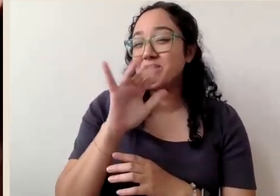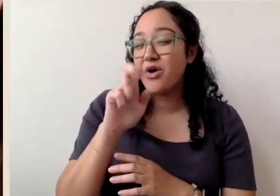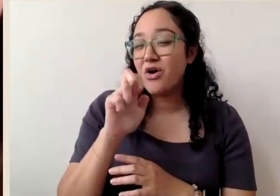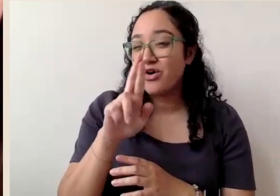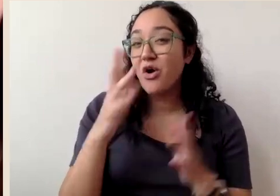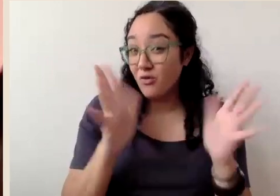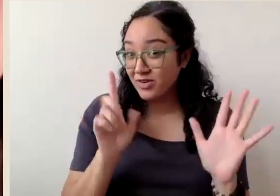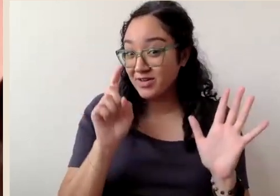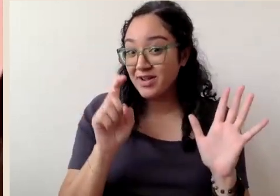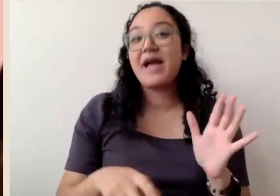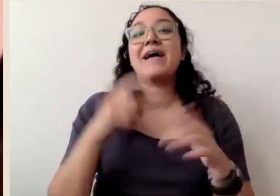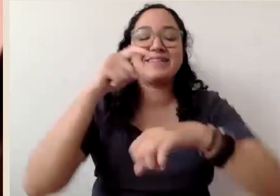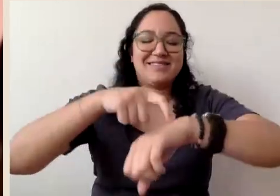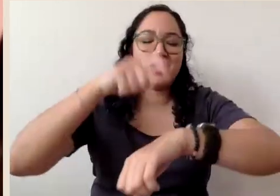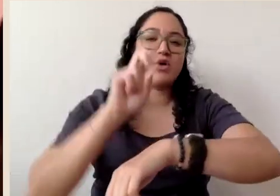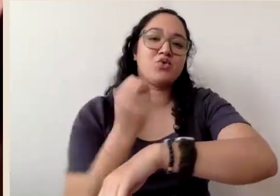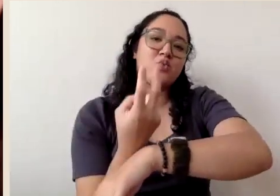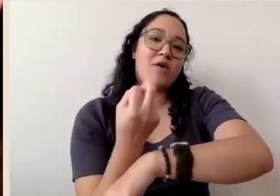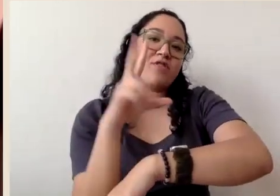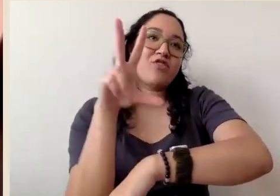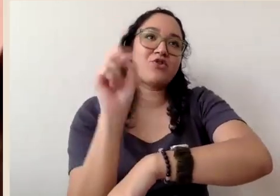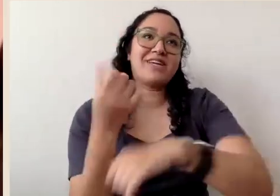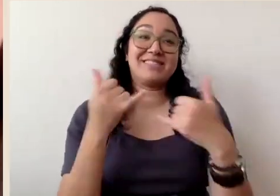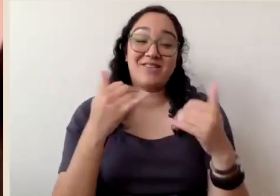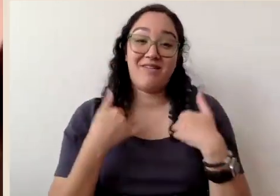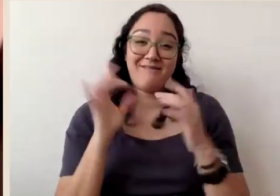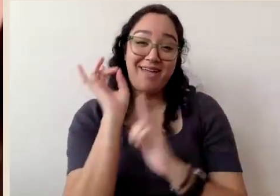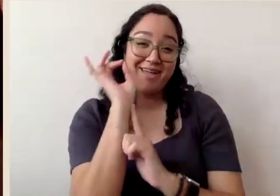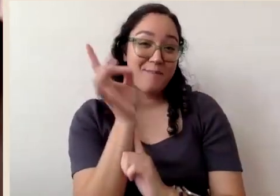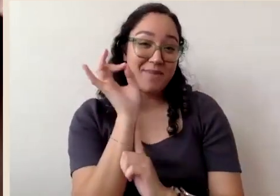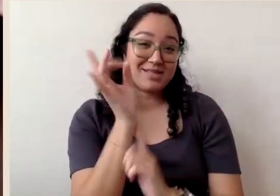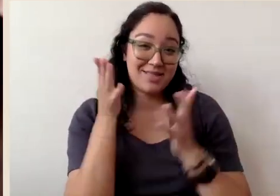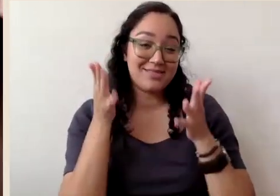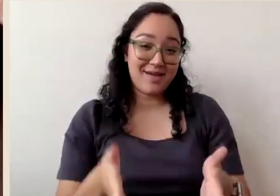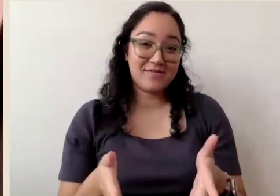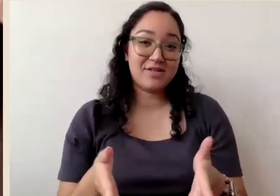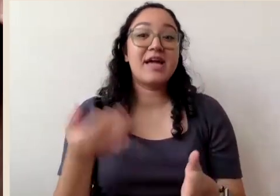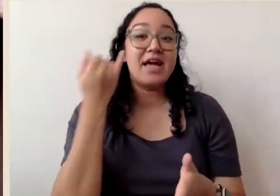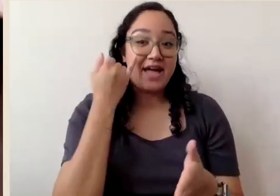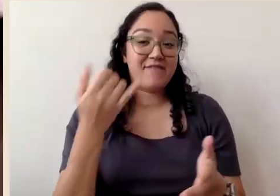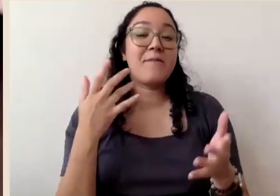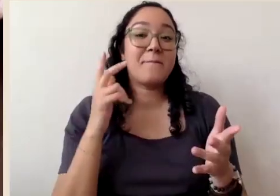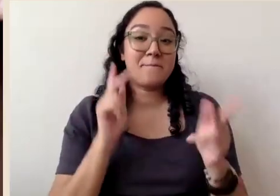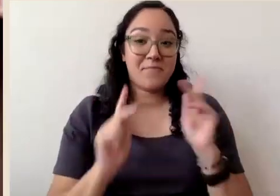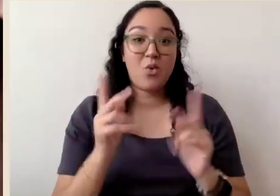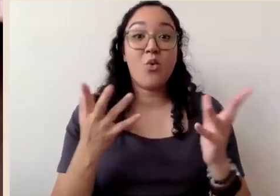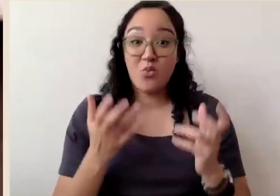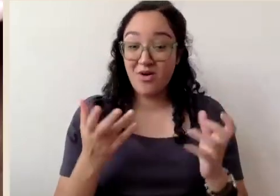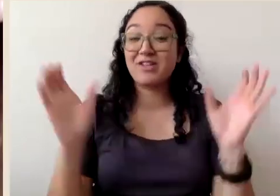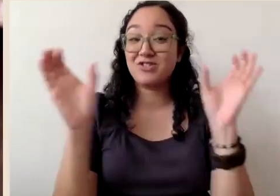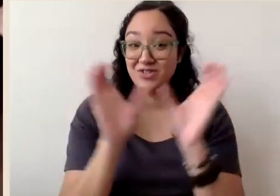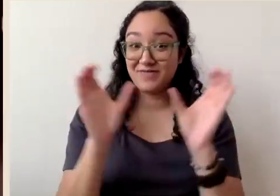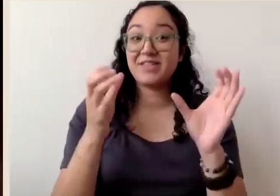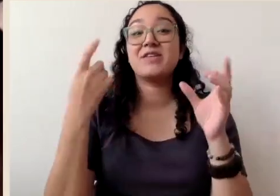is over at 12:30. So we still have 8 more minutes for those that would like to receive a certificate